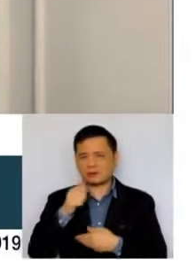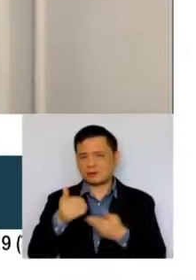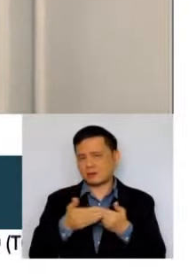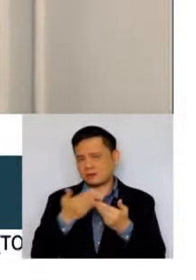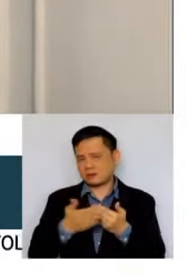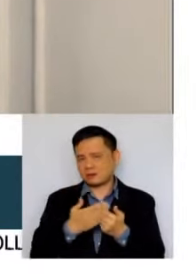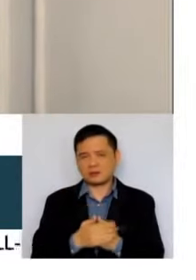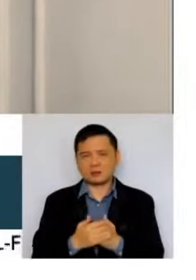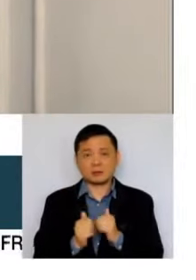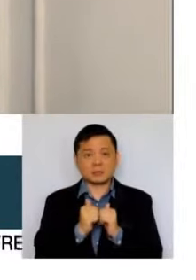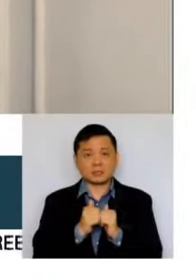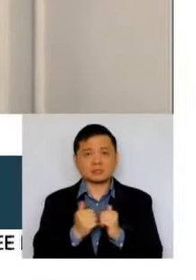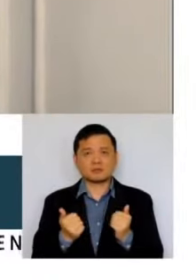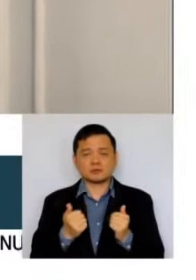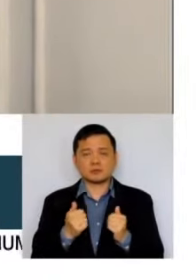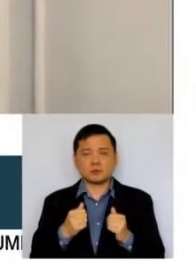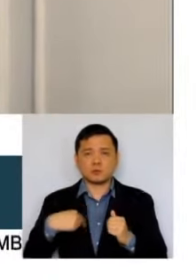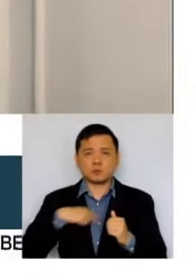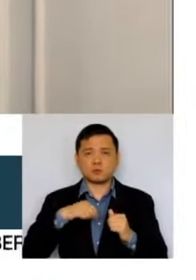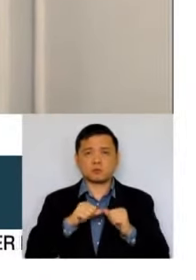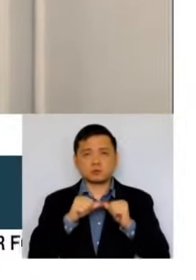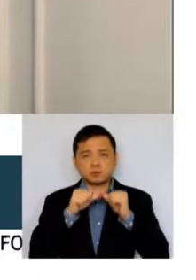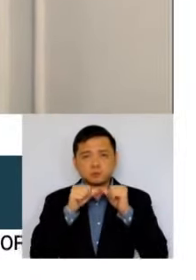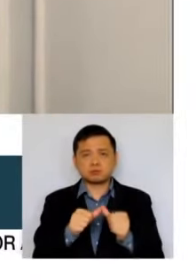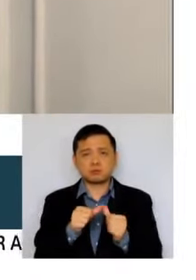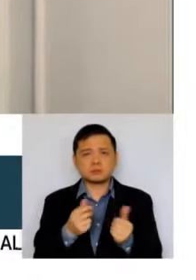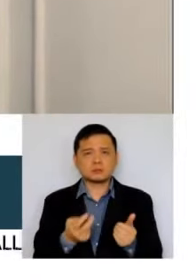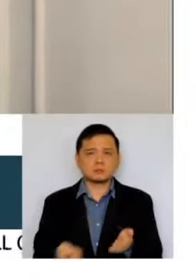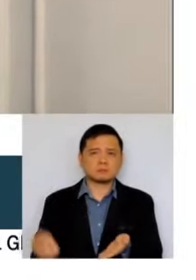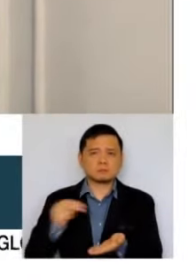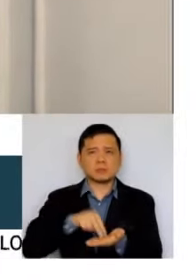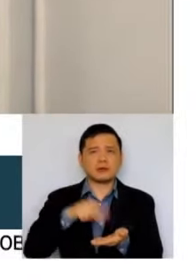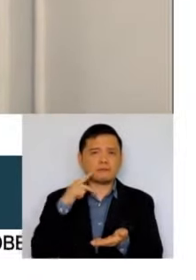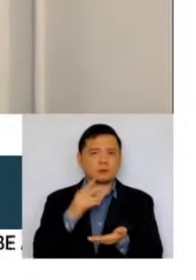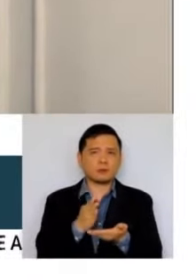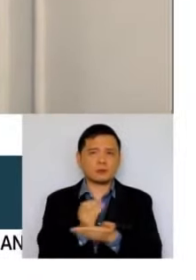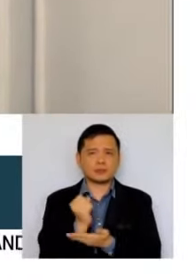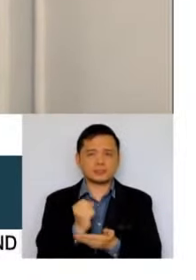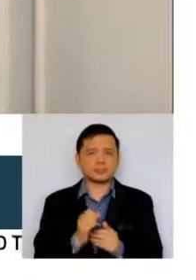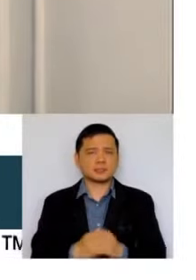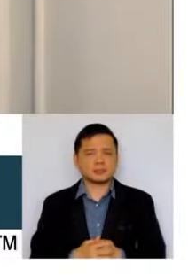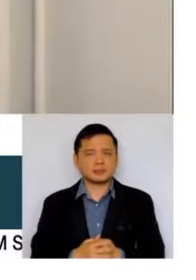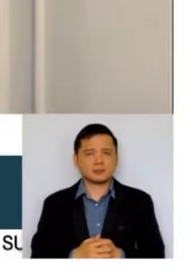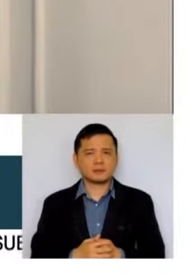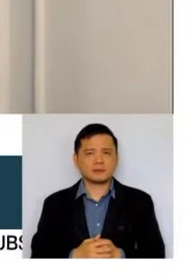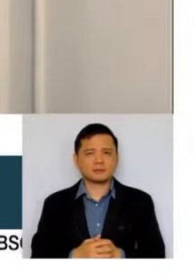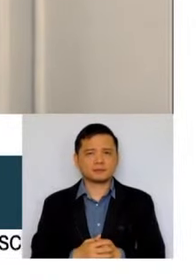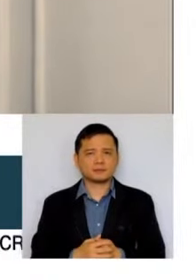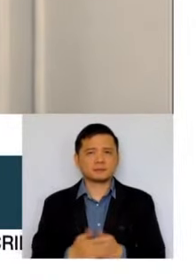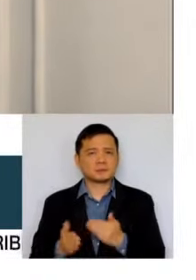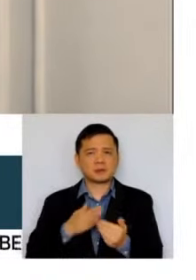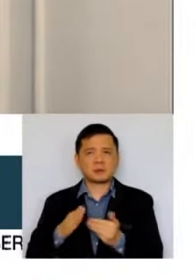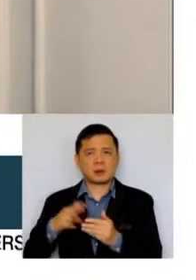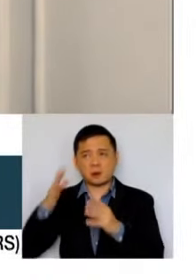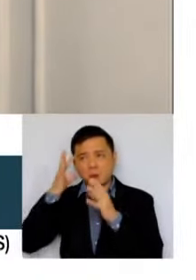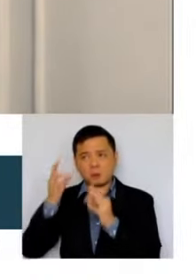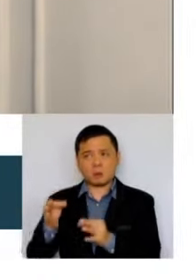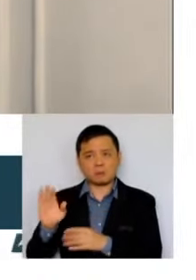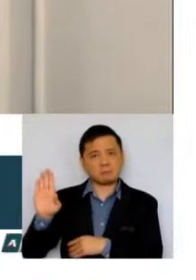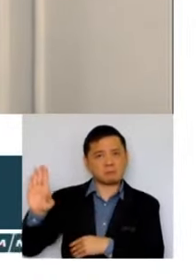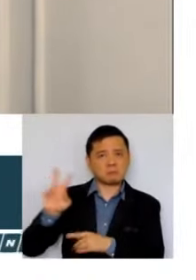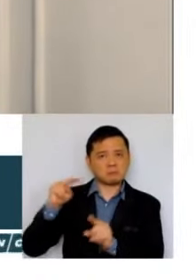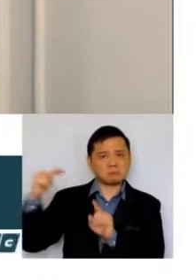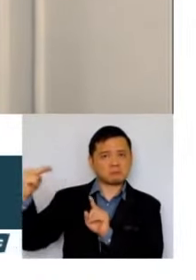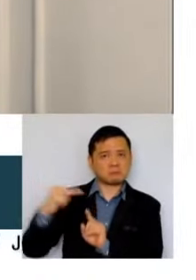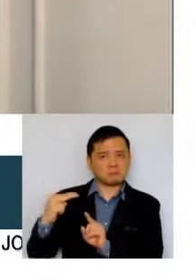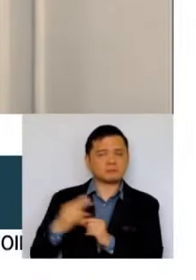to stand up for our rights. And regardless of how the courts may view the situation, we will